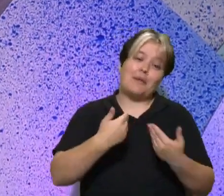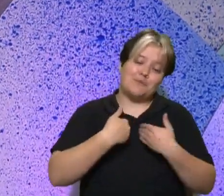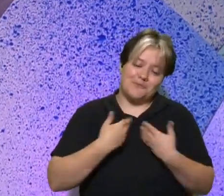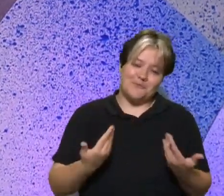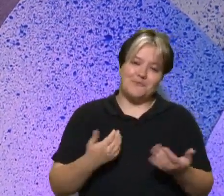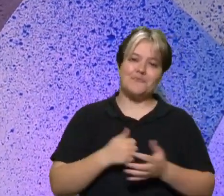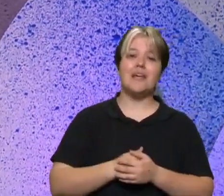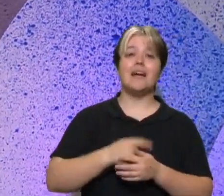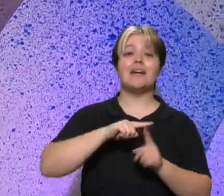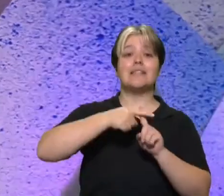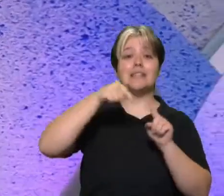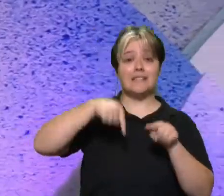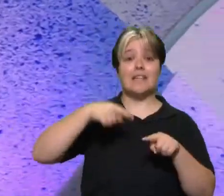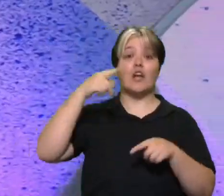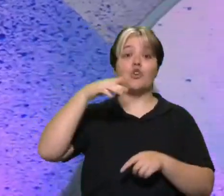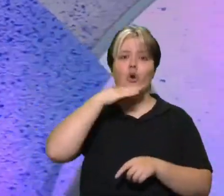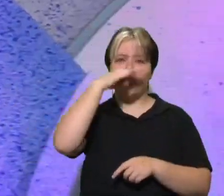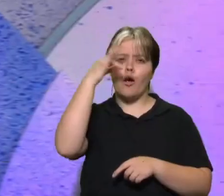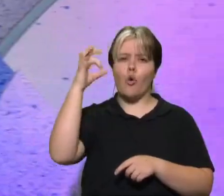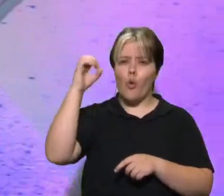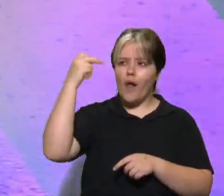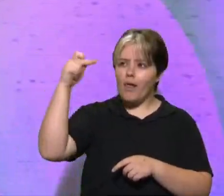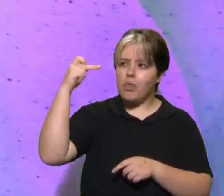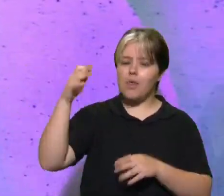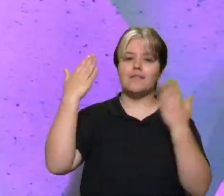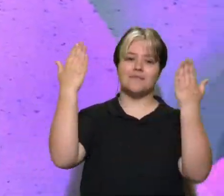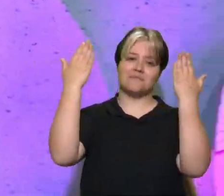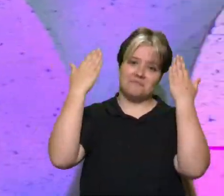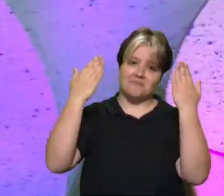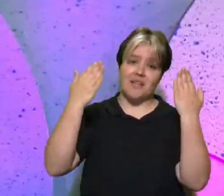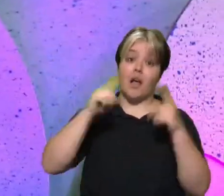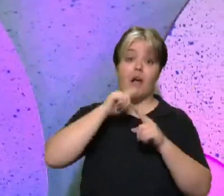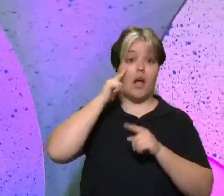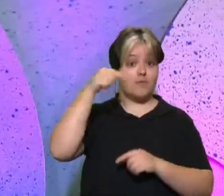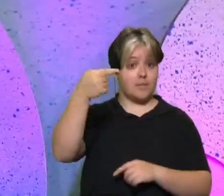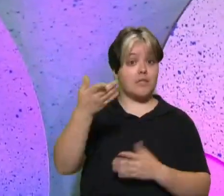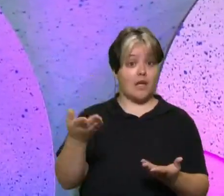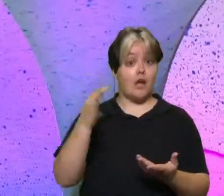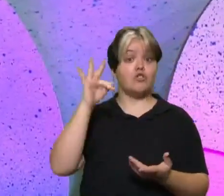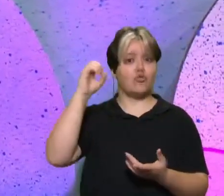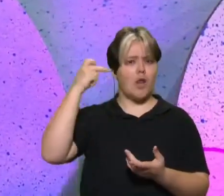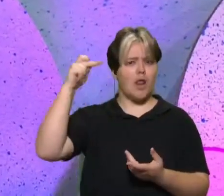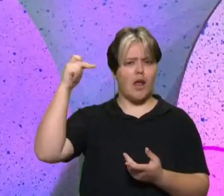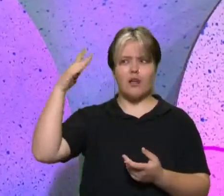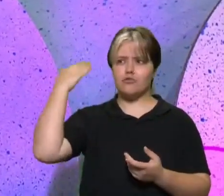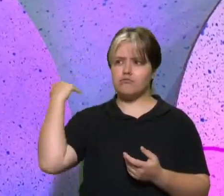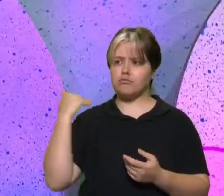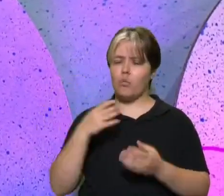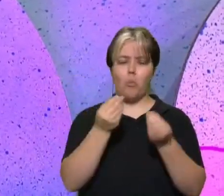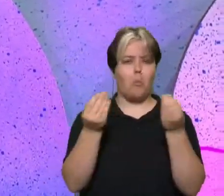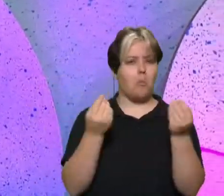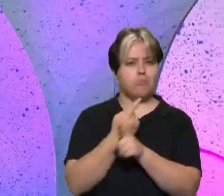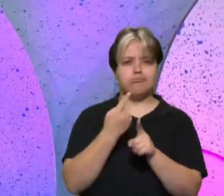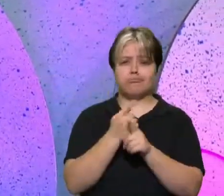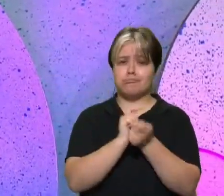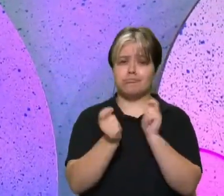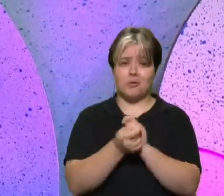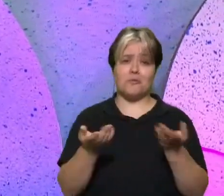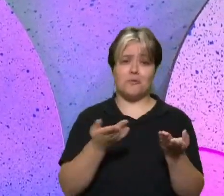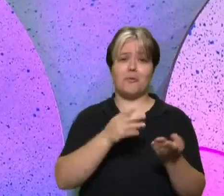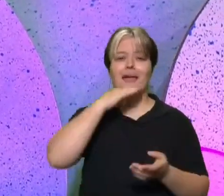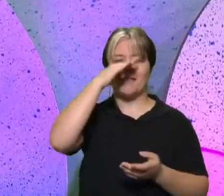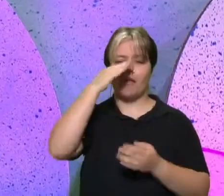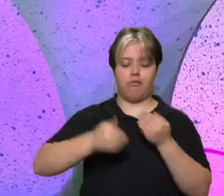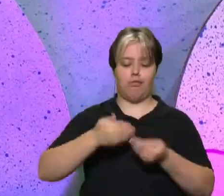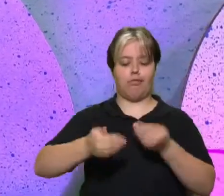APDC President Chairman Congress this year. APDC is 40 years old this year. 40 years shows quite